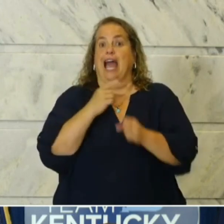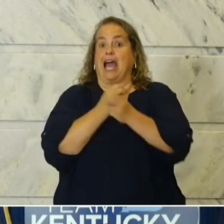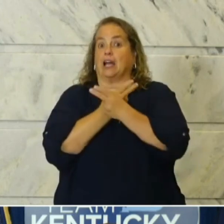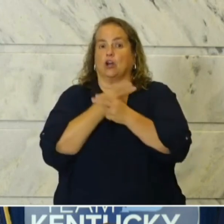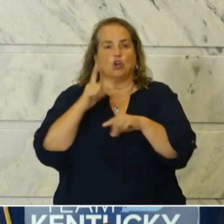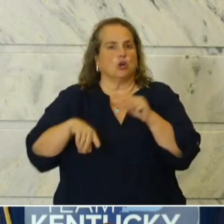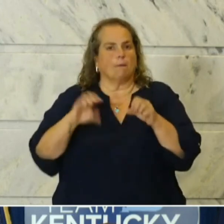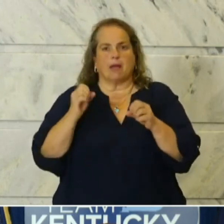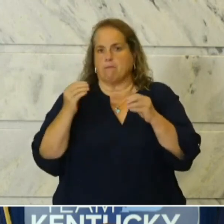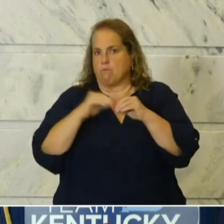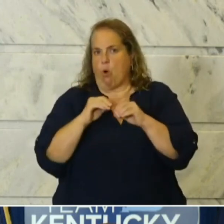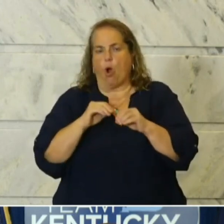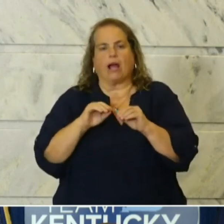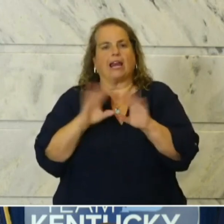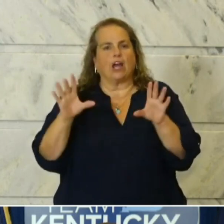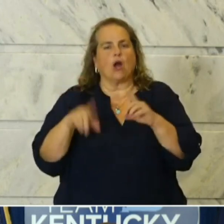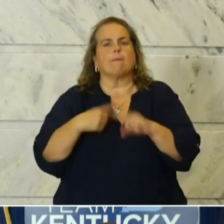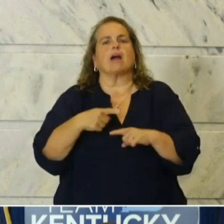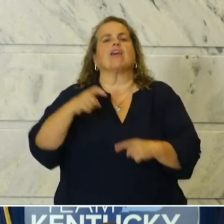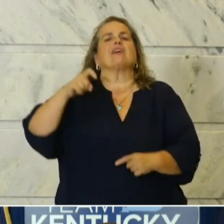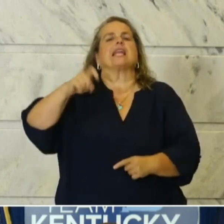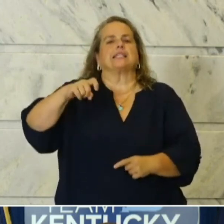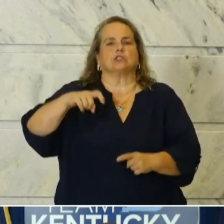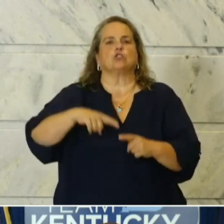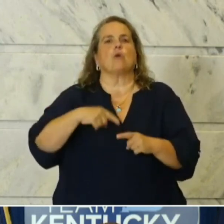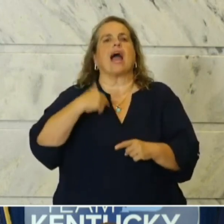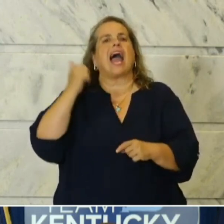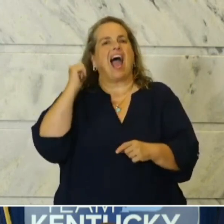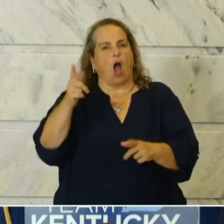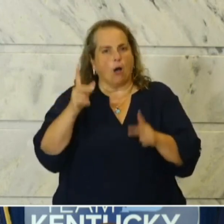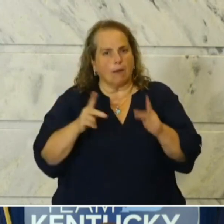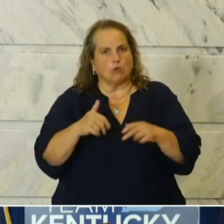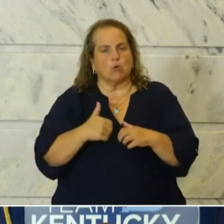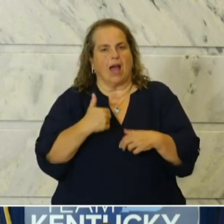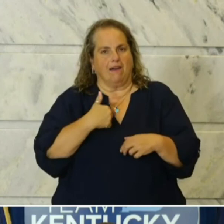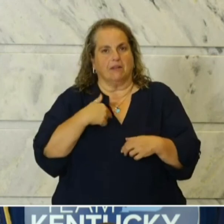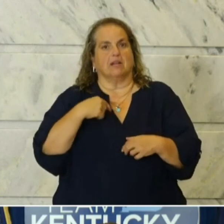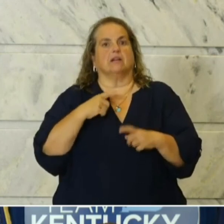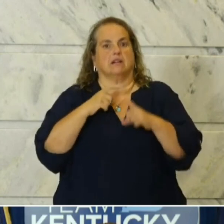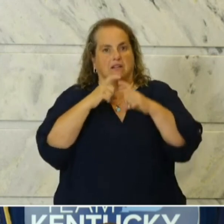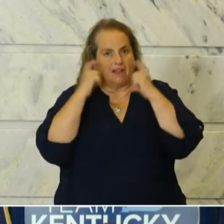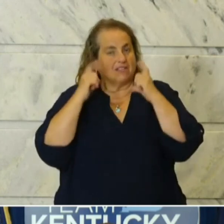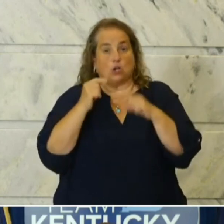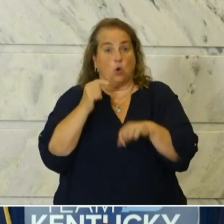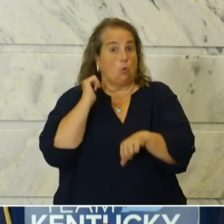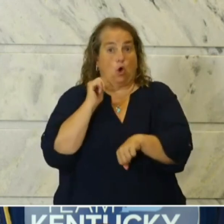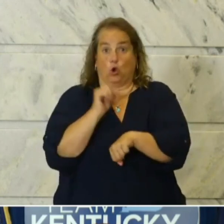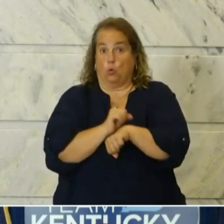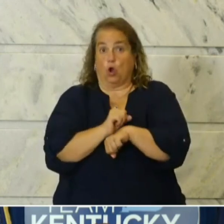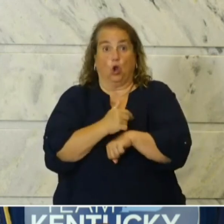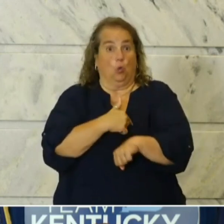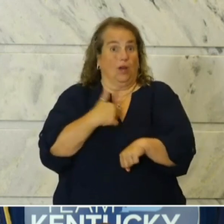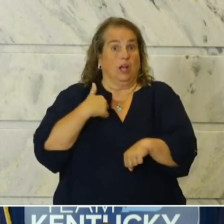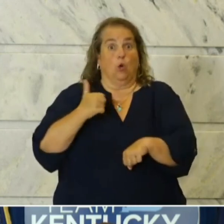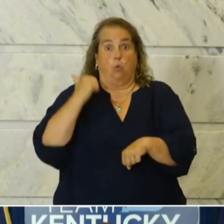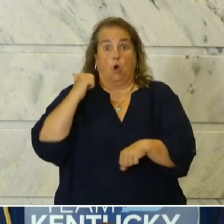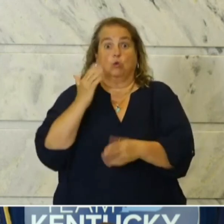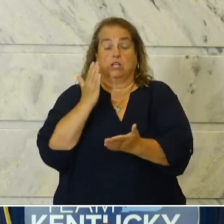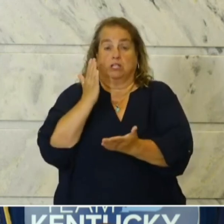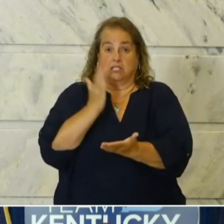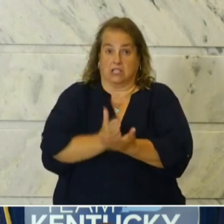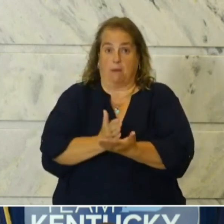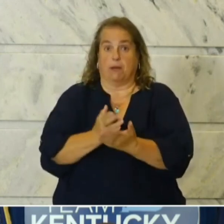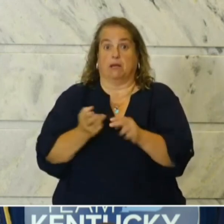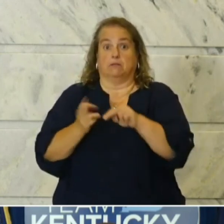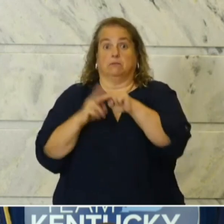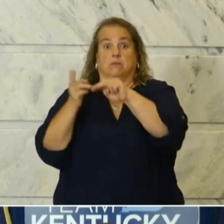absolute necessity of everybody wearing a facial covering and the fact that it won't work. We won't stop the escalation